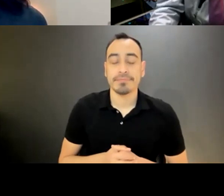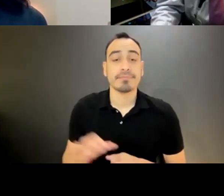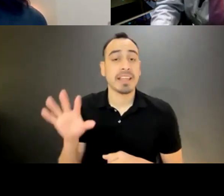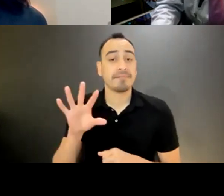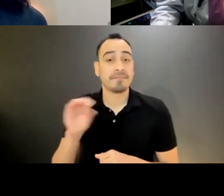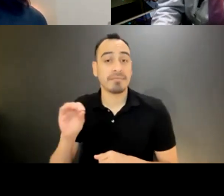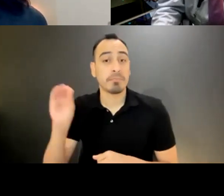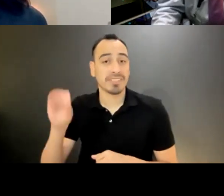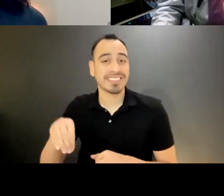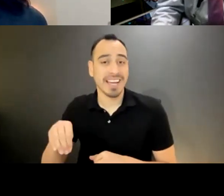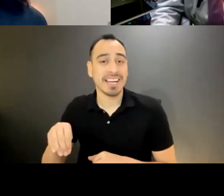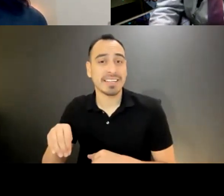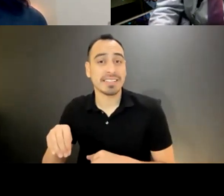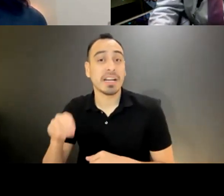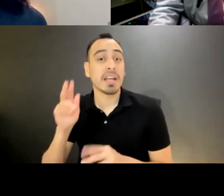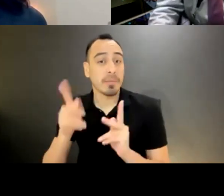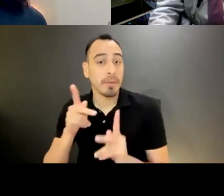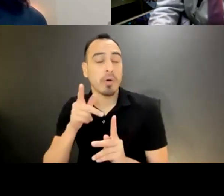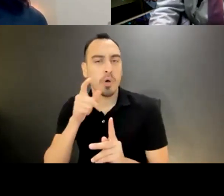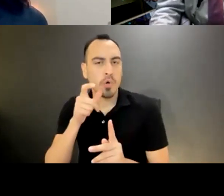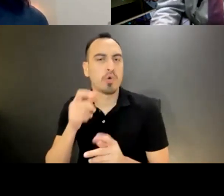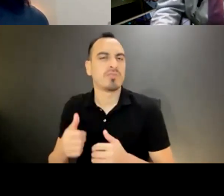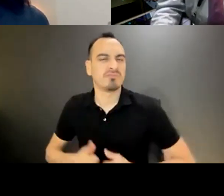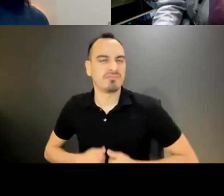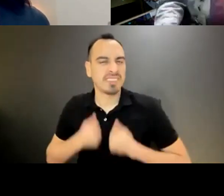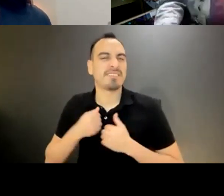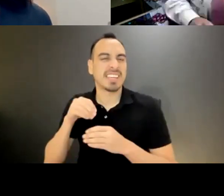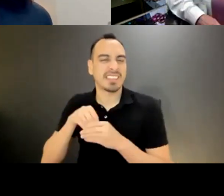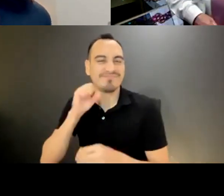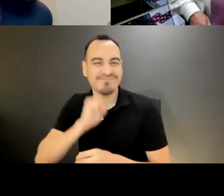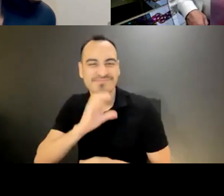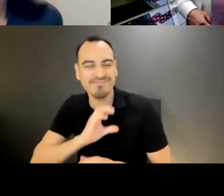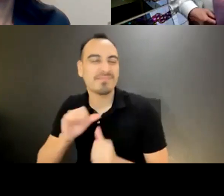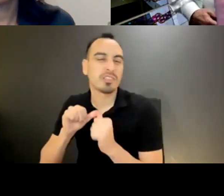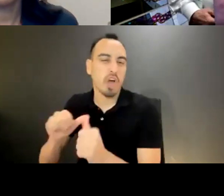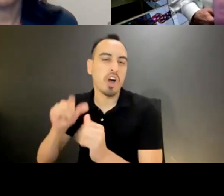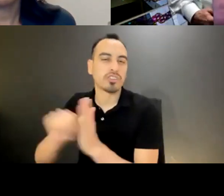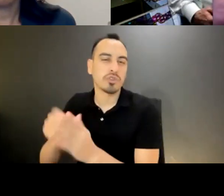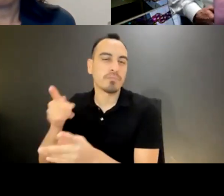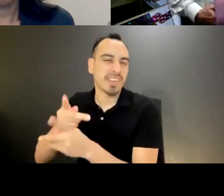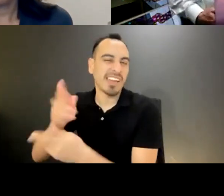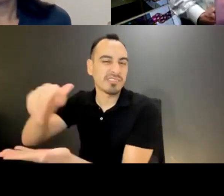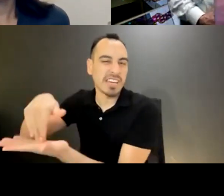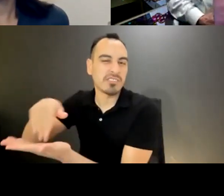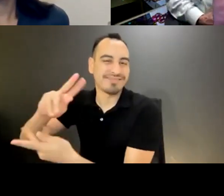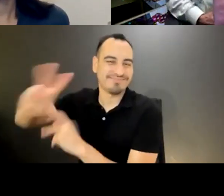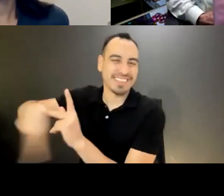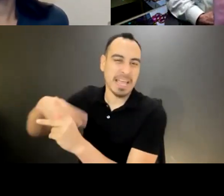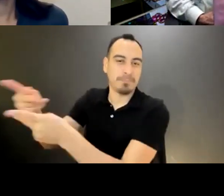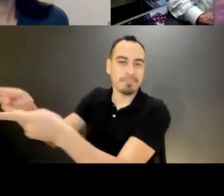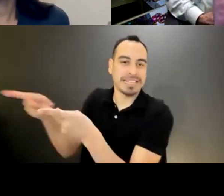in people in congregate settings, in especially long-term care facilities. So that was the thinking